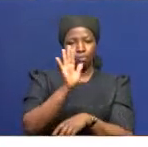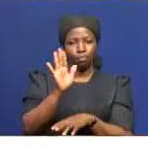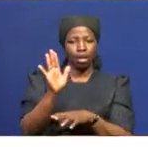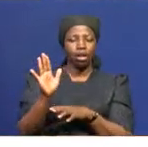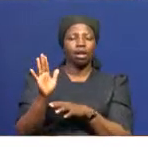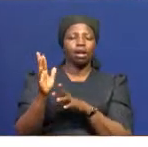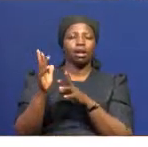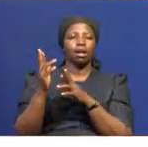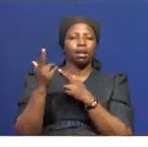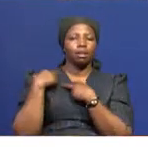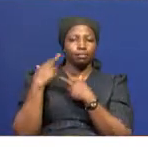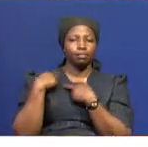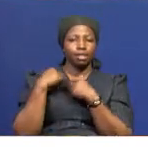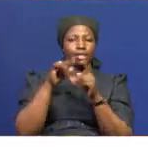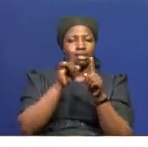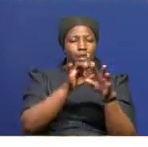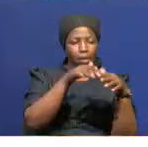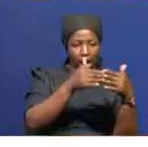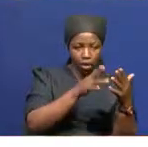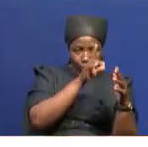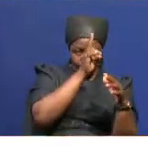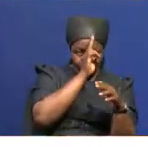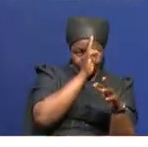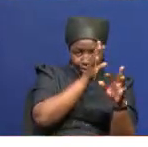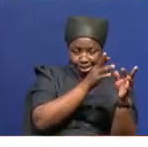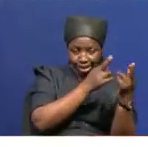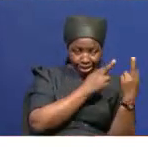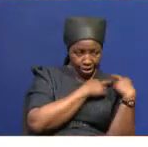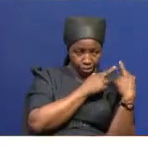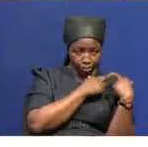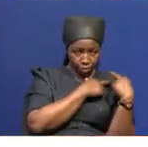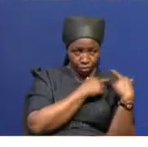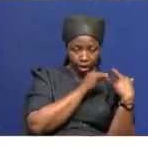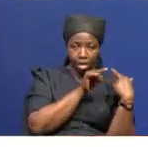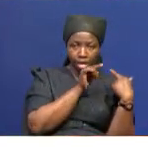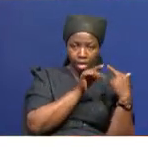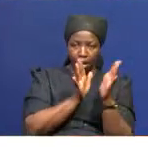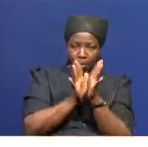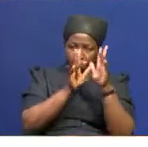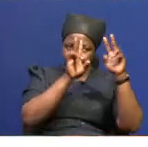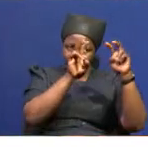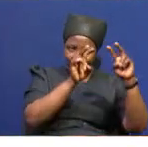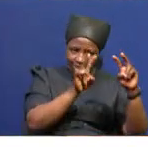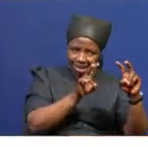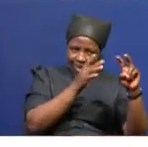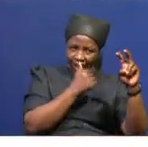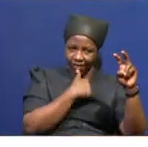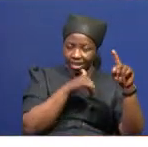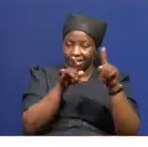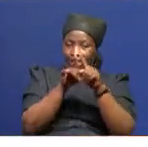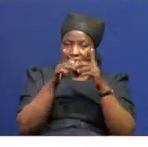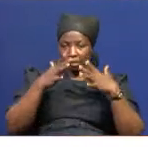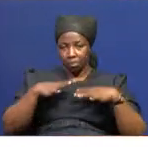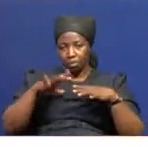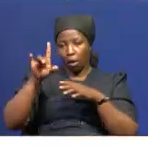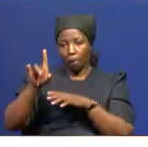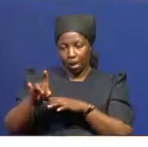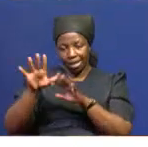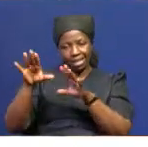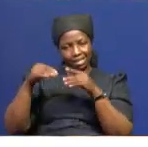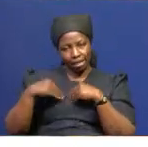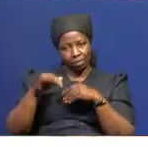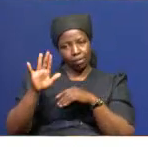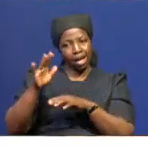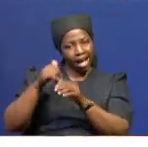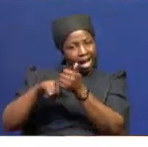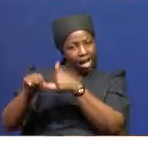Just as police officers are held accountable and subjected to public scrutiny, citizens too must accept that their actions